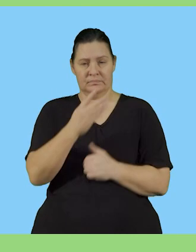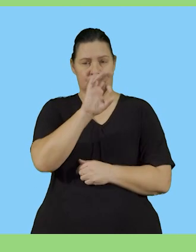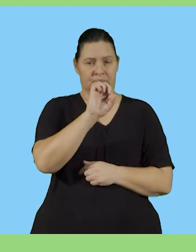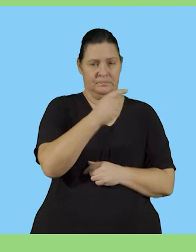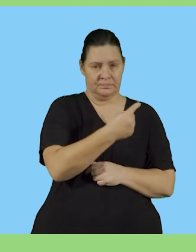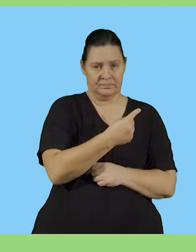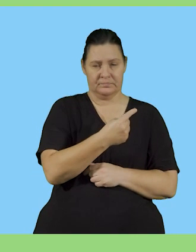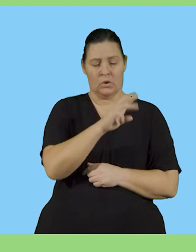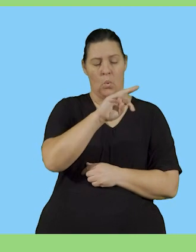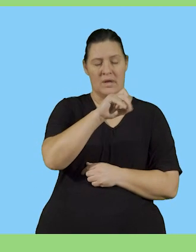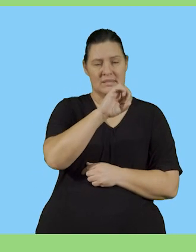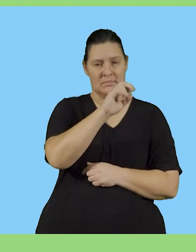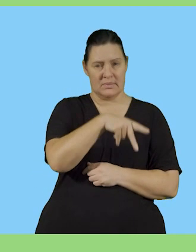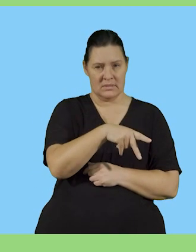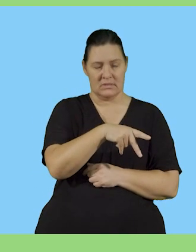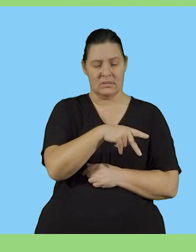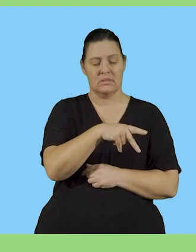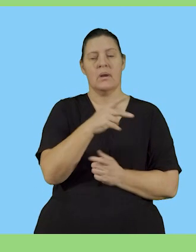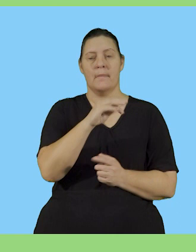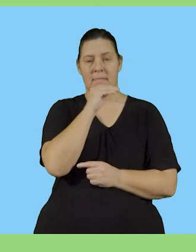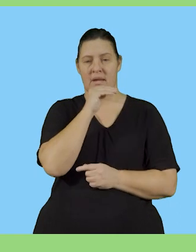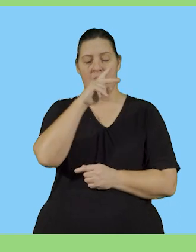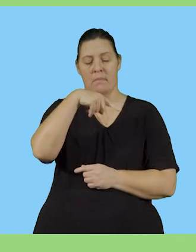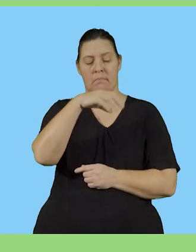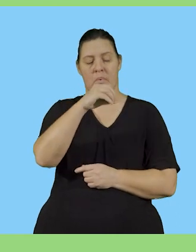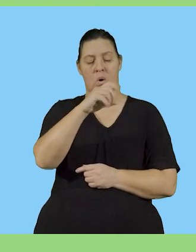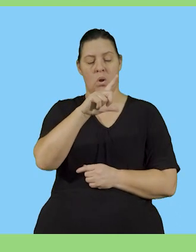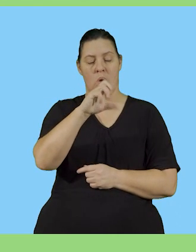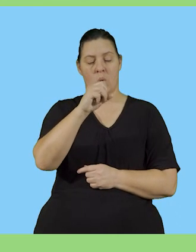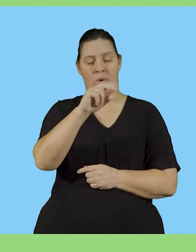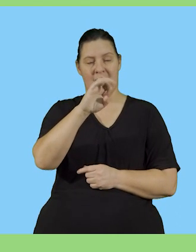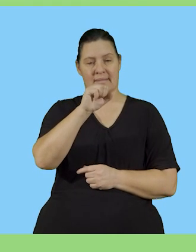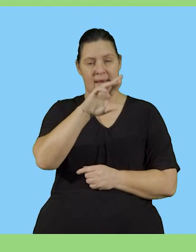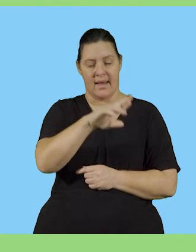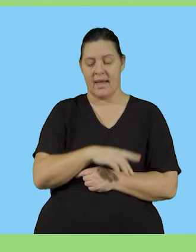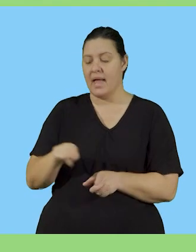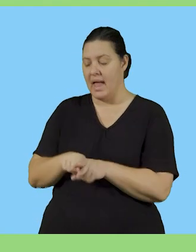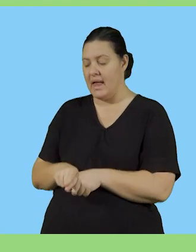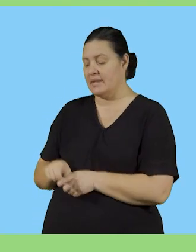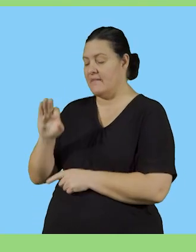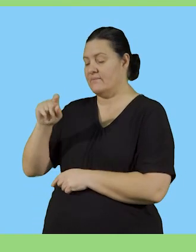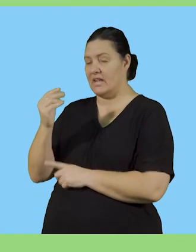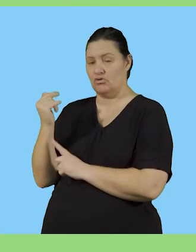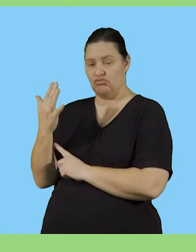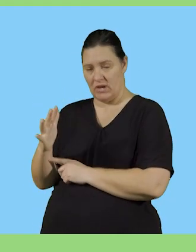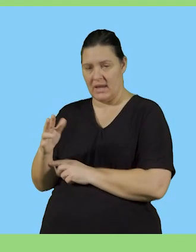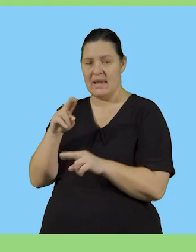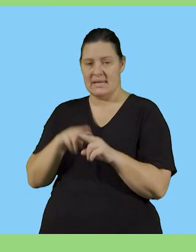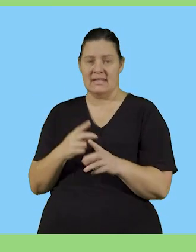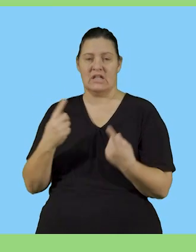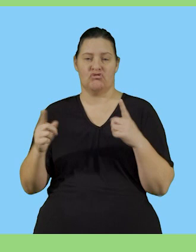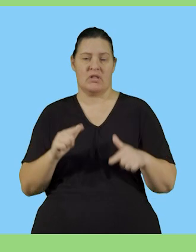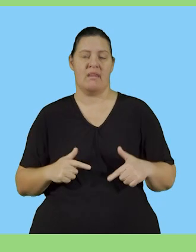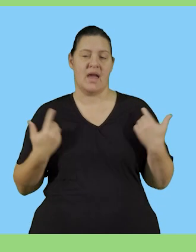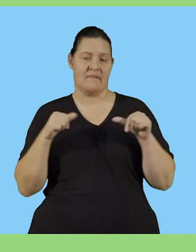Both the fig wasp, which is our pollinator in this case, and the fig tree need each other to survive. That's the